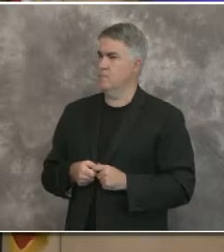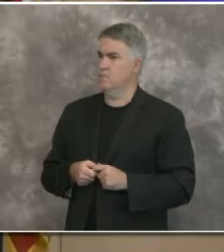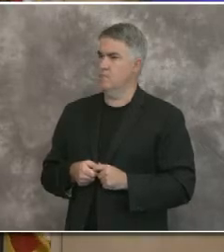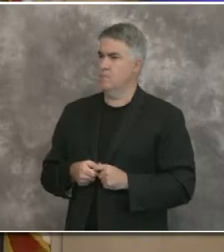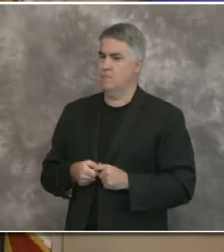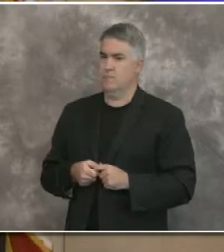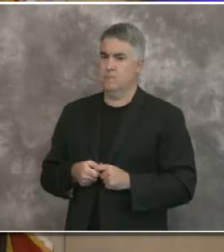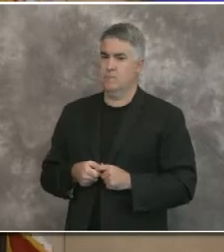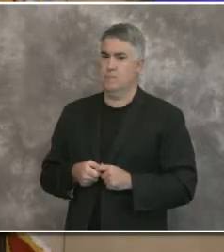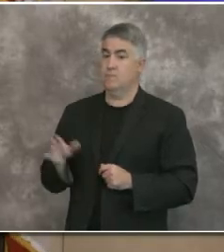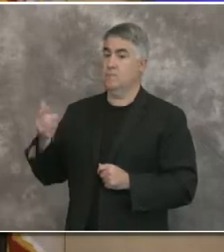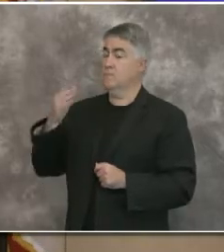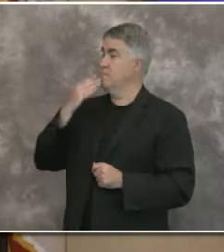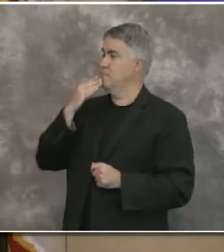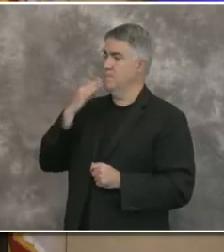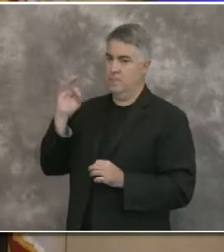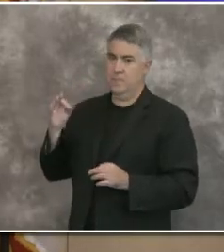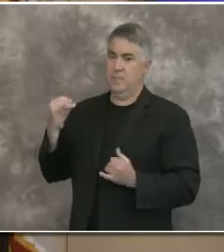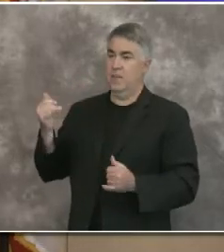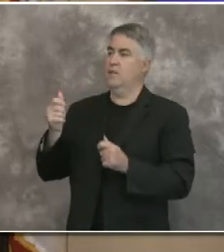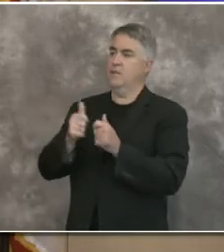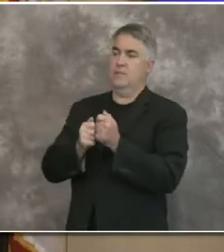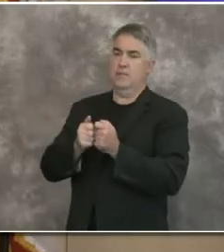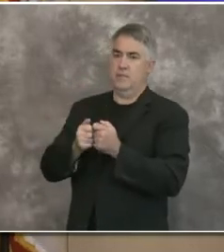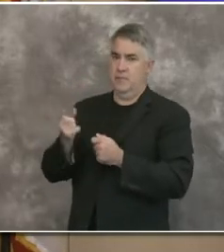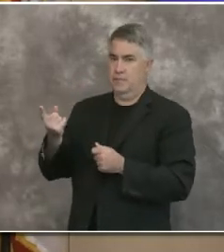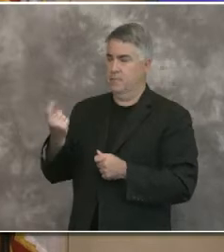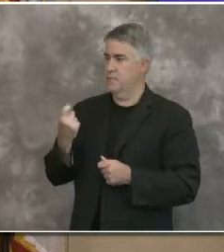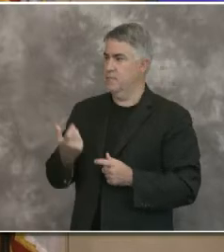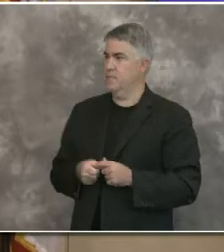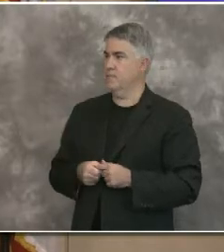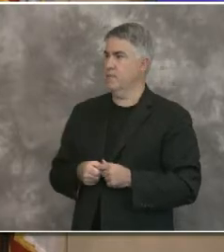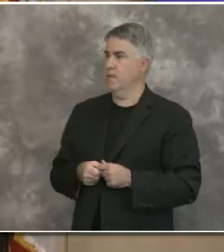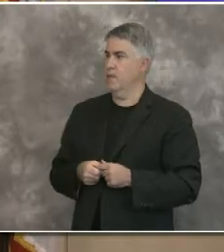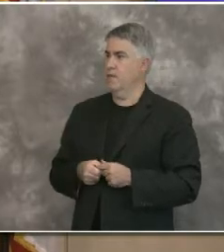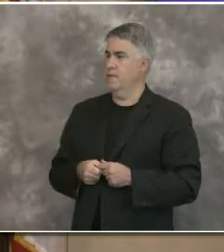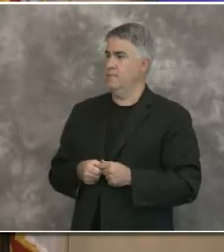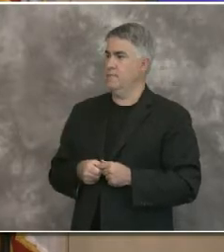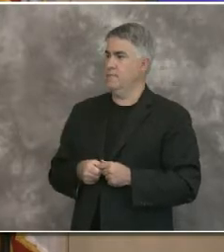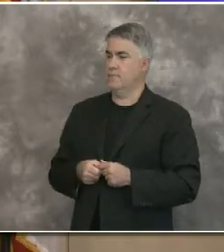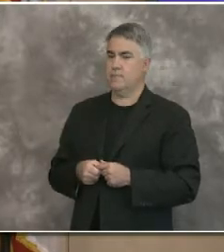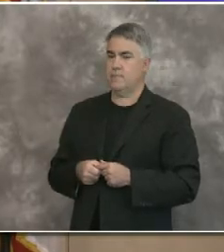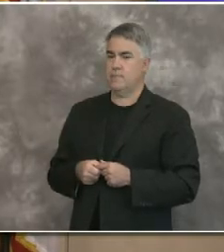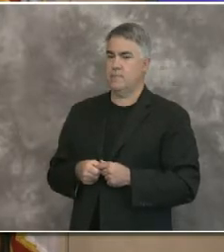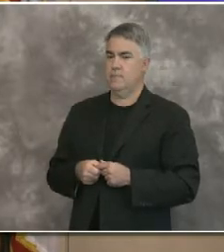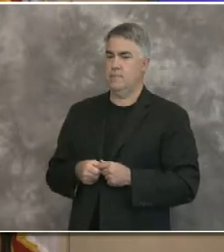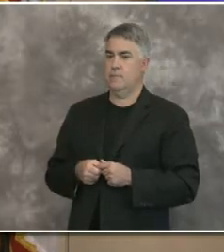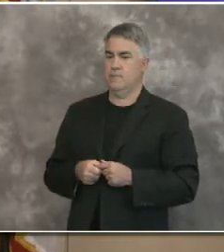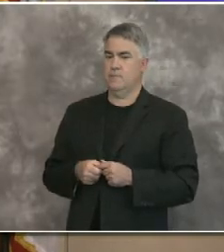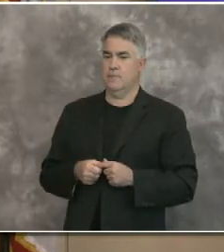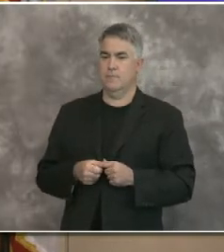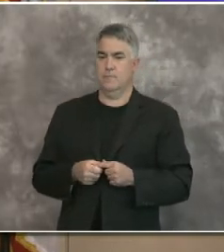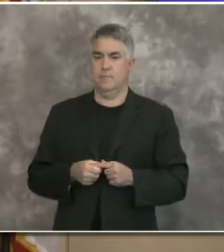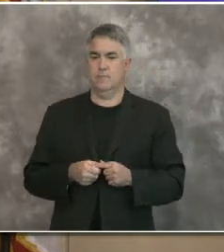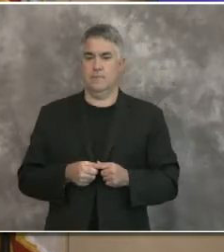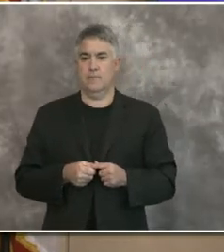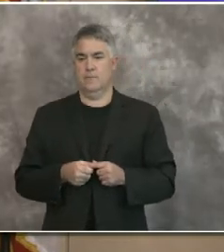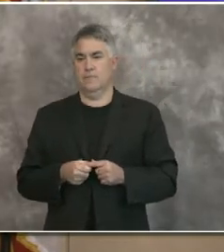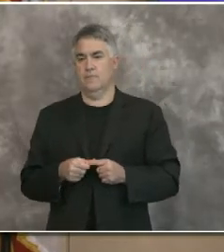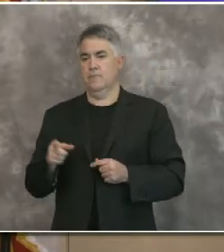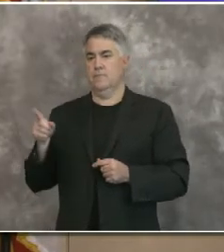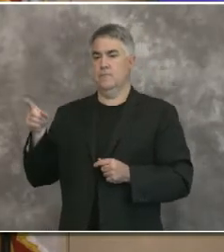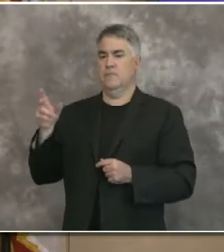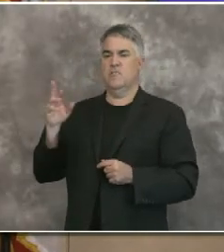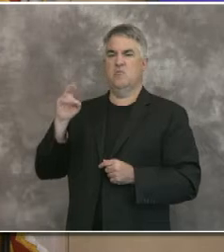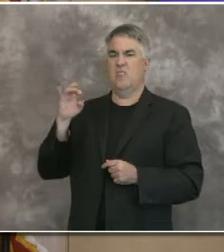Thank you. We'll now go to our text questions. Yes, this first question is from Marilyn Hyder with Kogo Radio News. Dr.